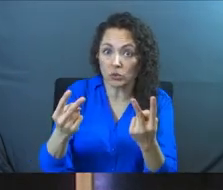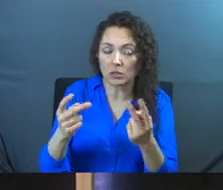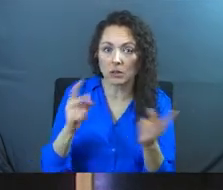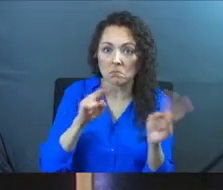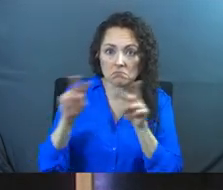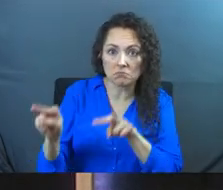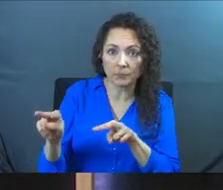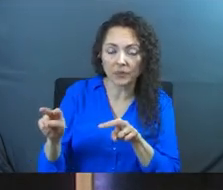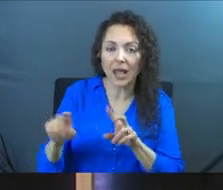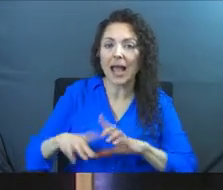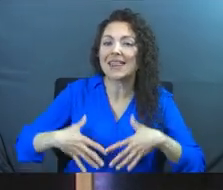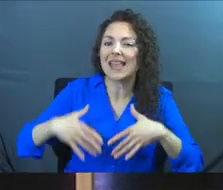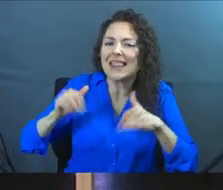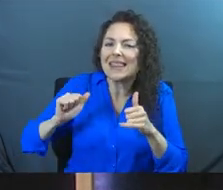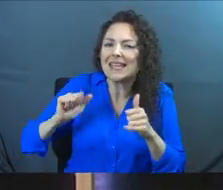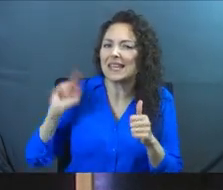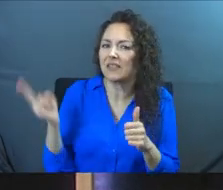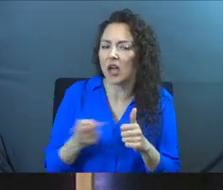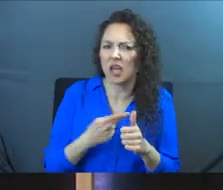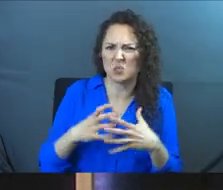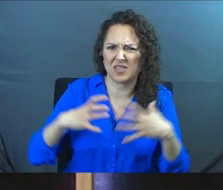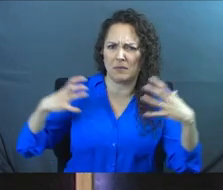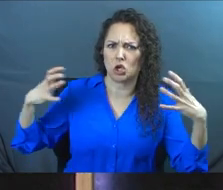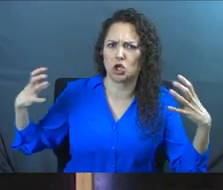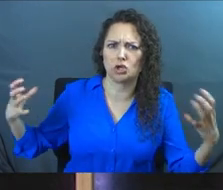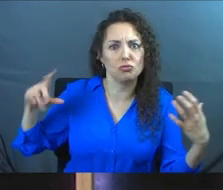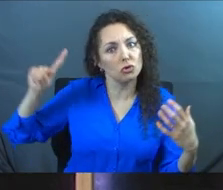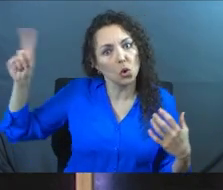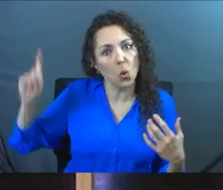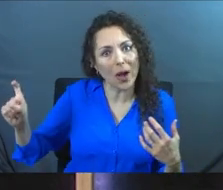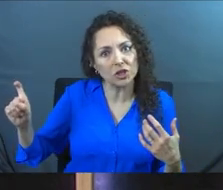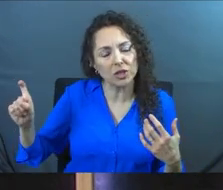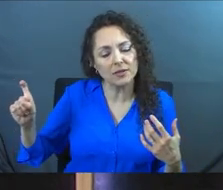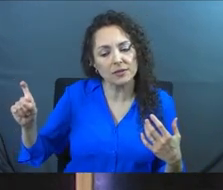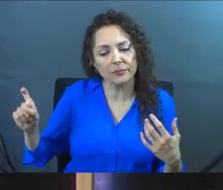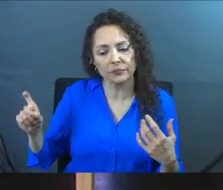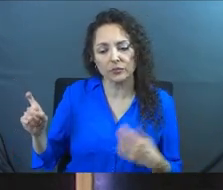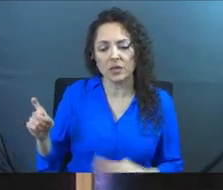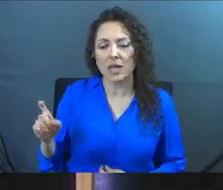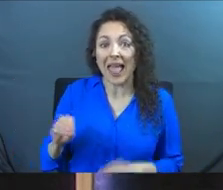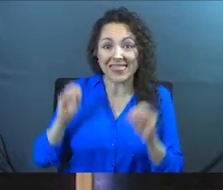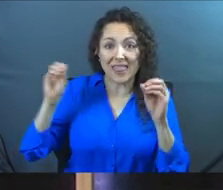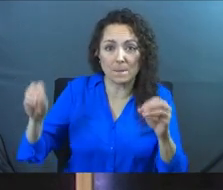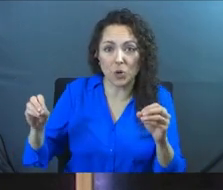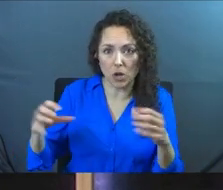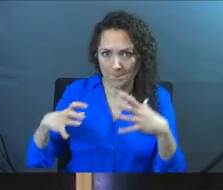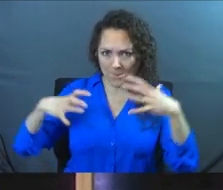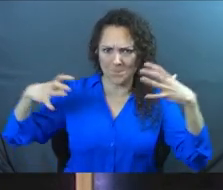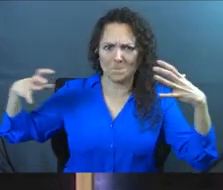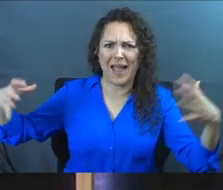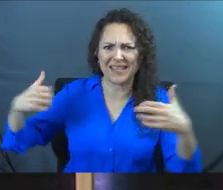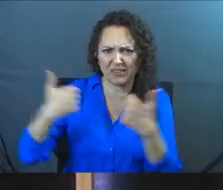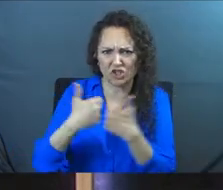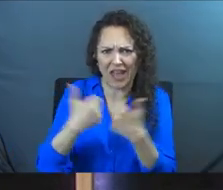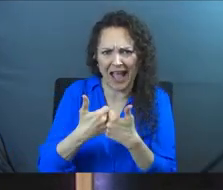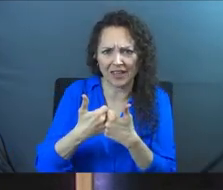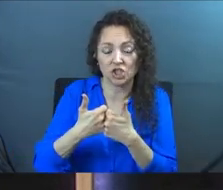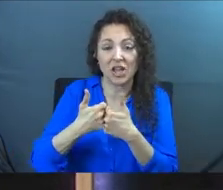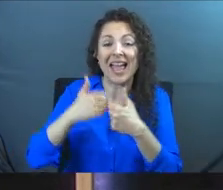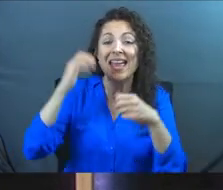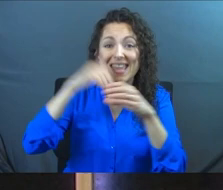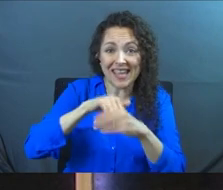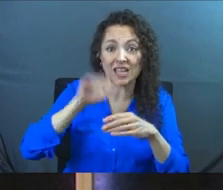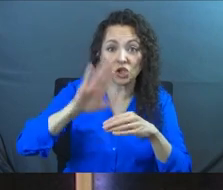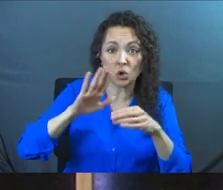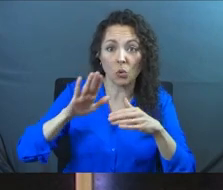simple, but they leave us with some huge questions. And they put this massive challenge just in our lap that